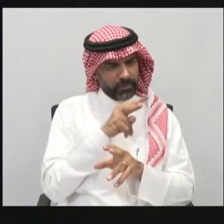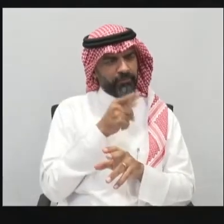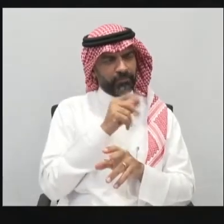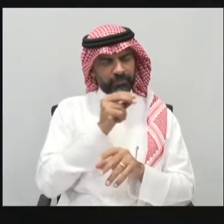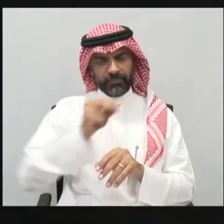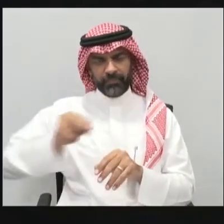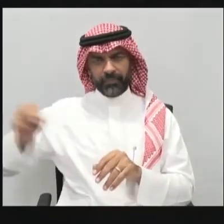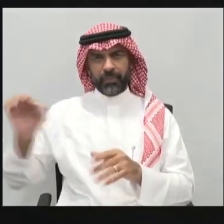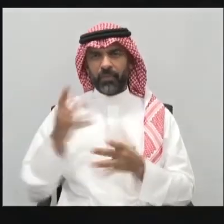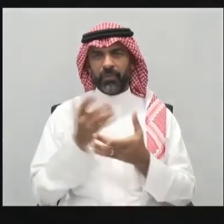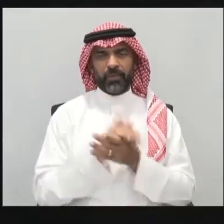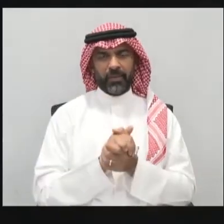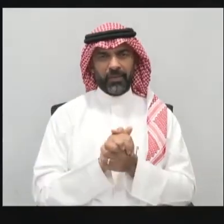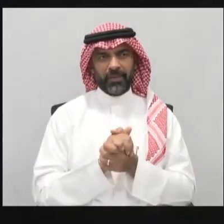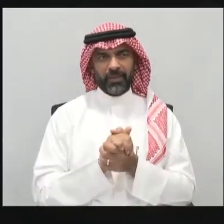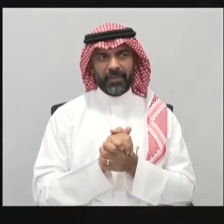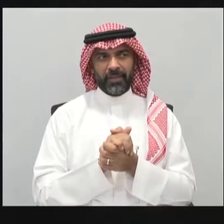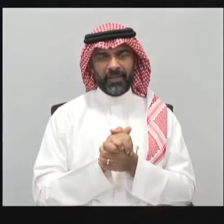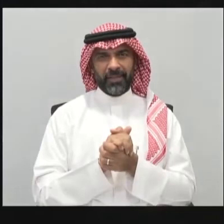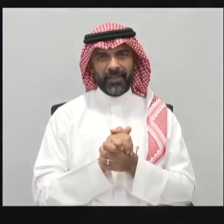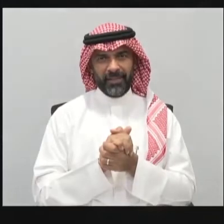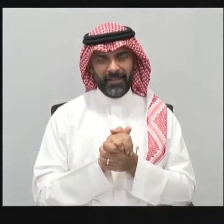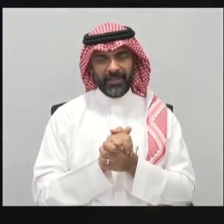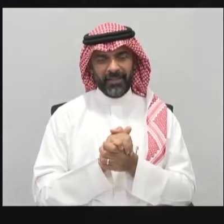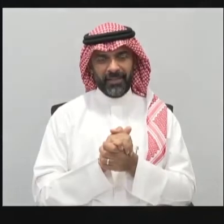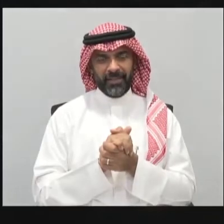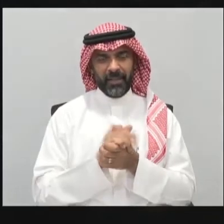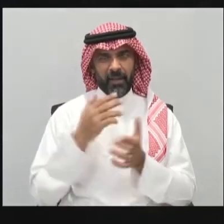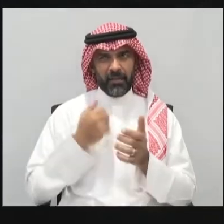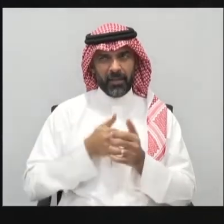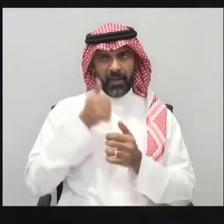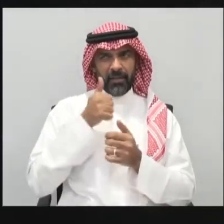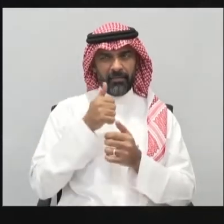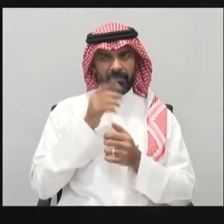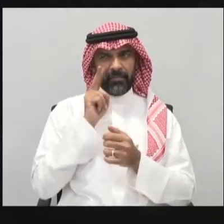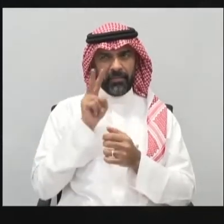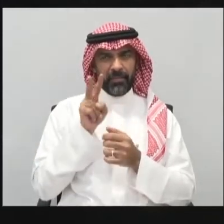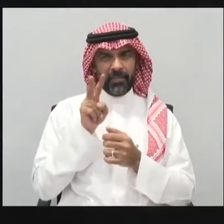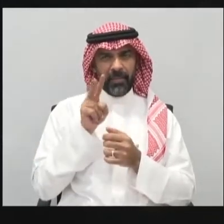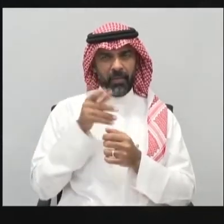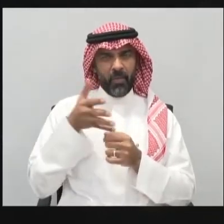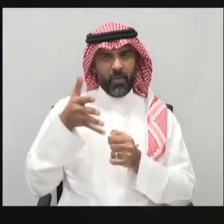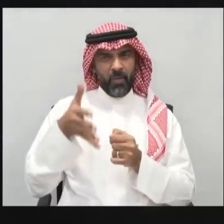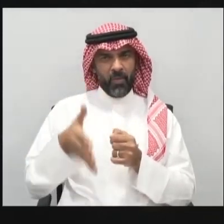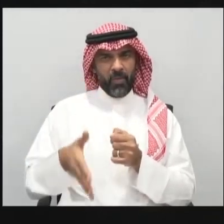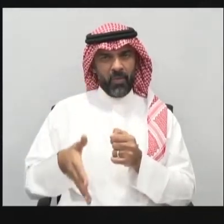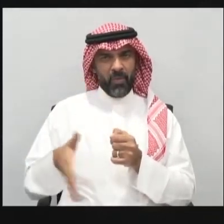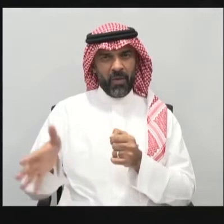What ideas do you have? Right? Maybe I can say, the boy is